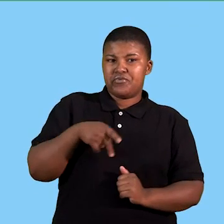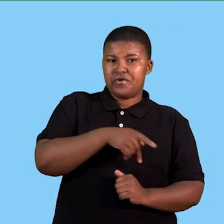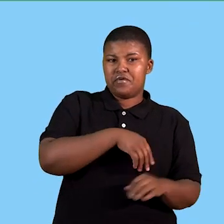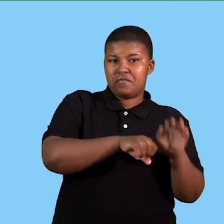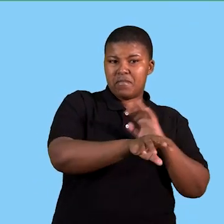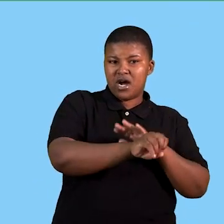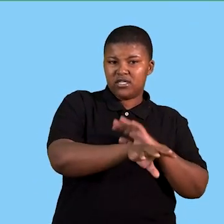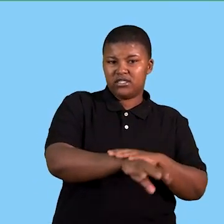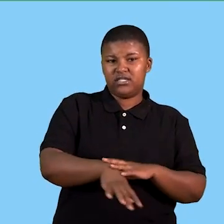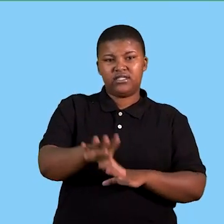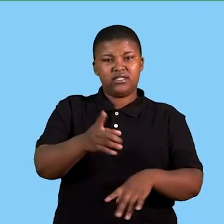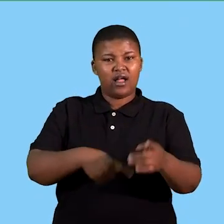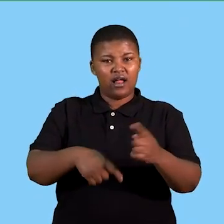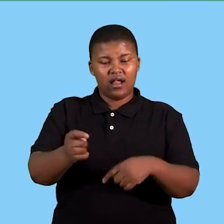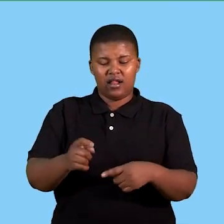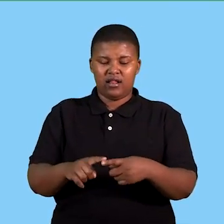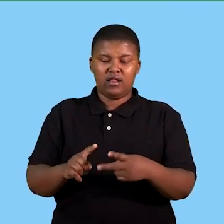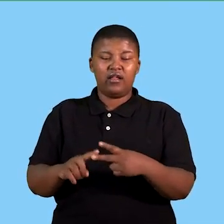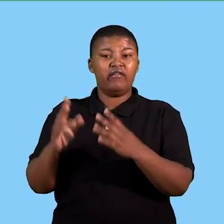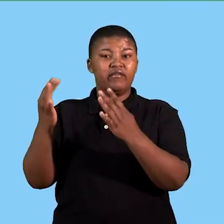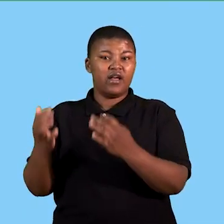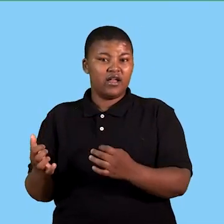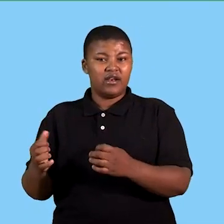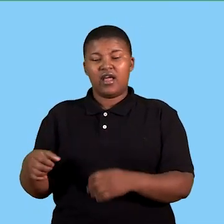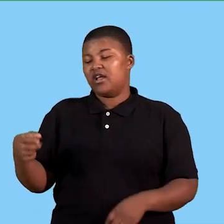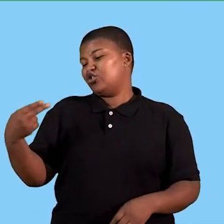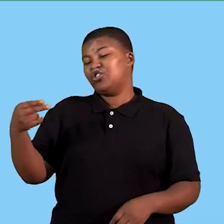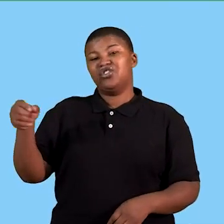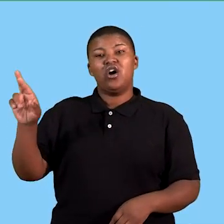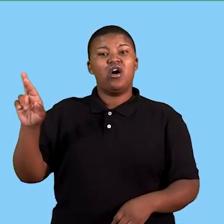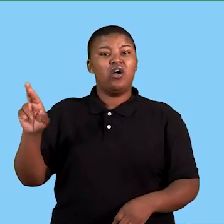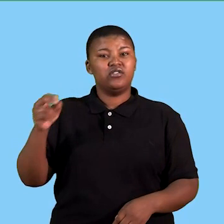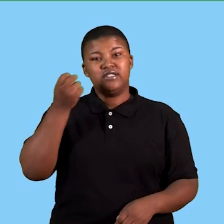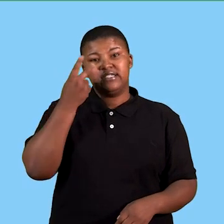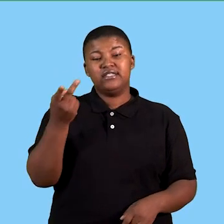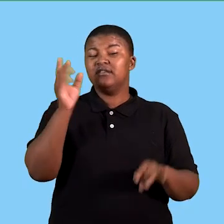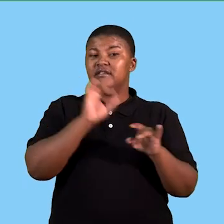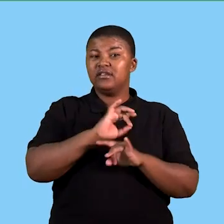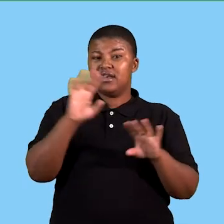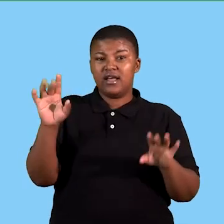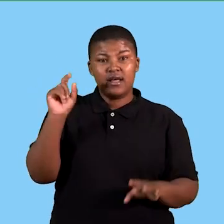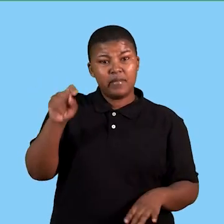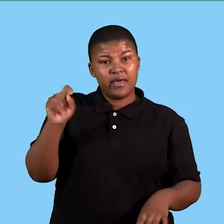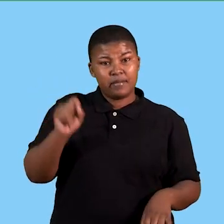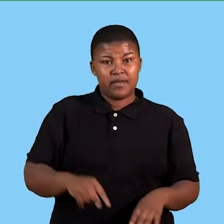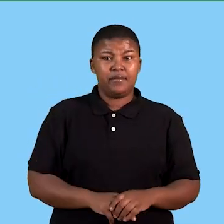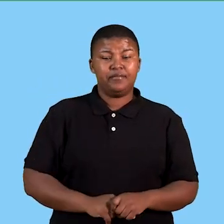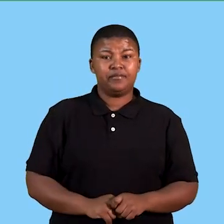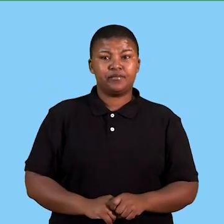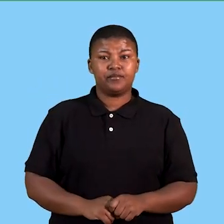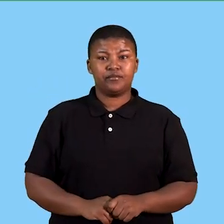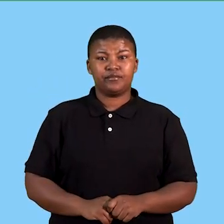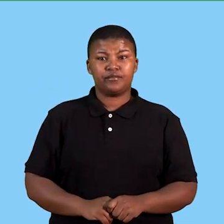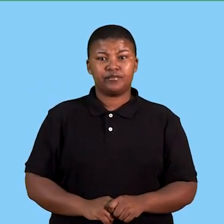marketing, sales, finance, human resources. So you can clearly see